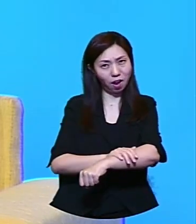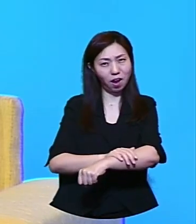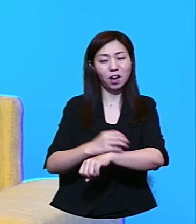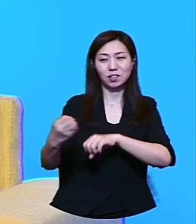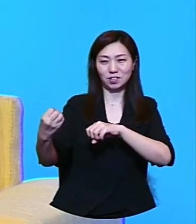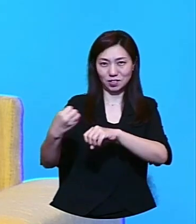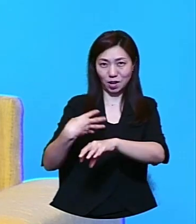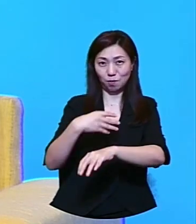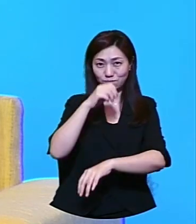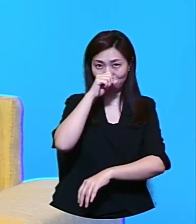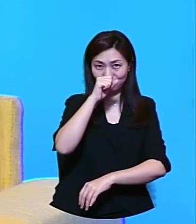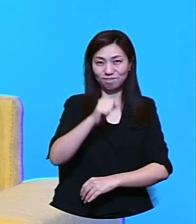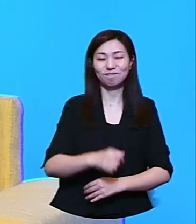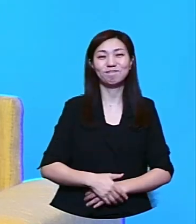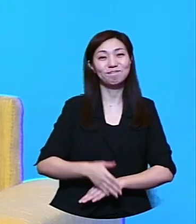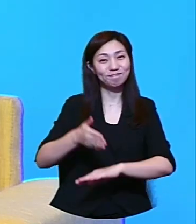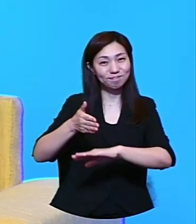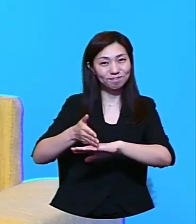Now